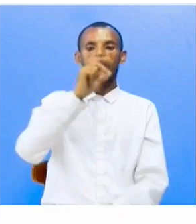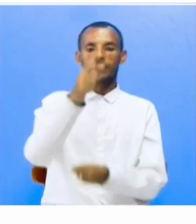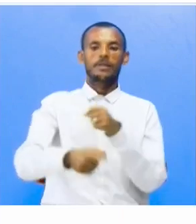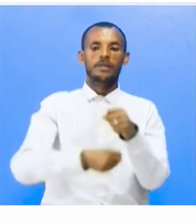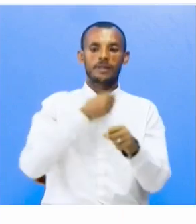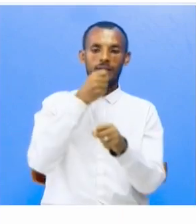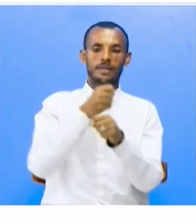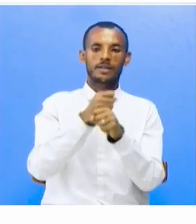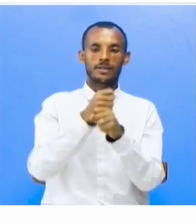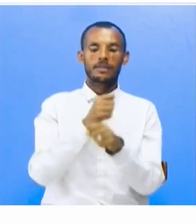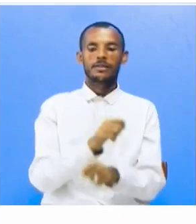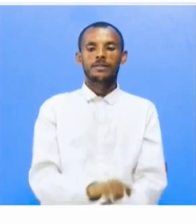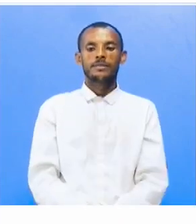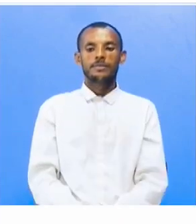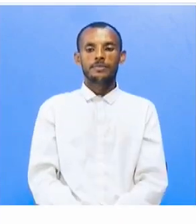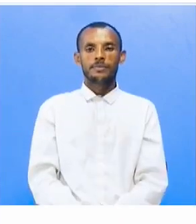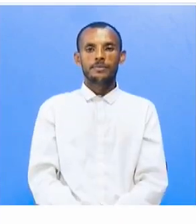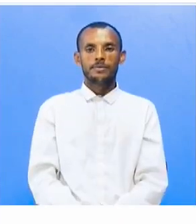3